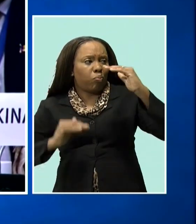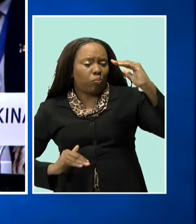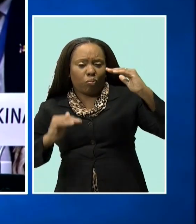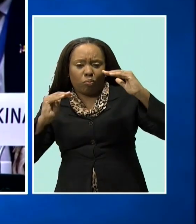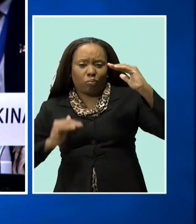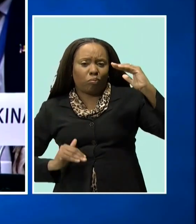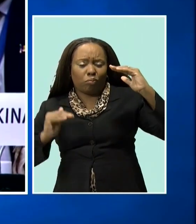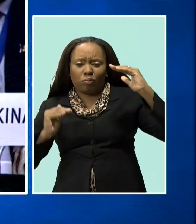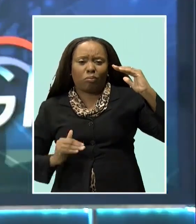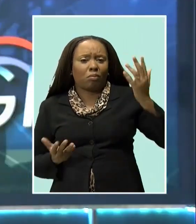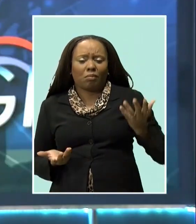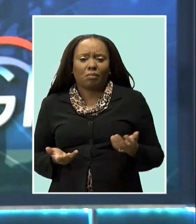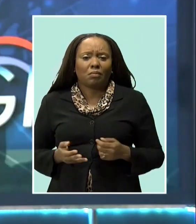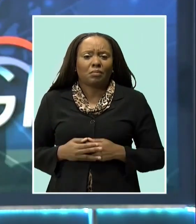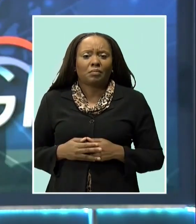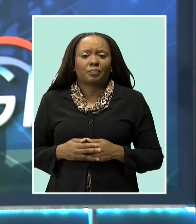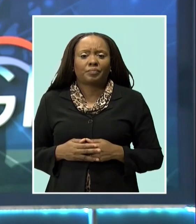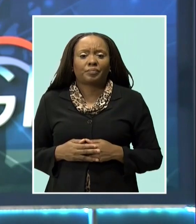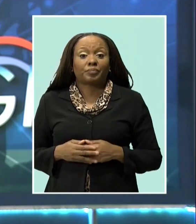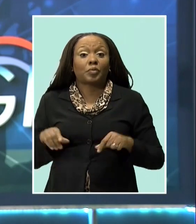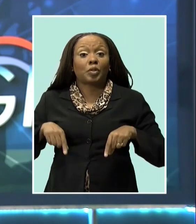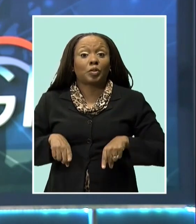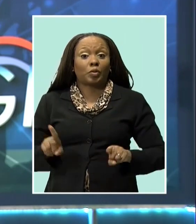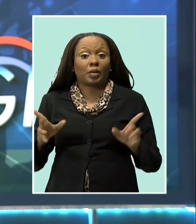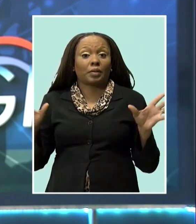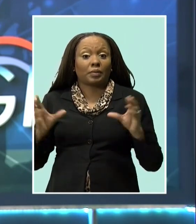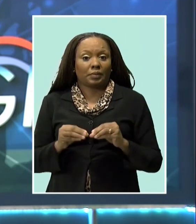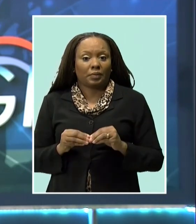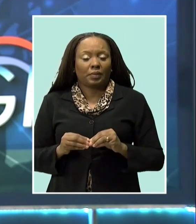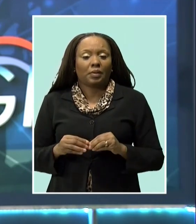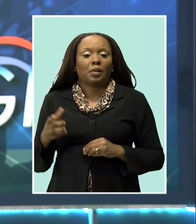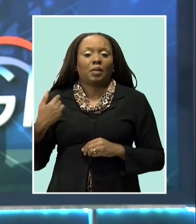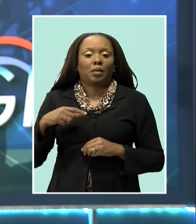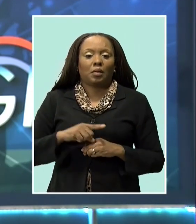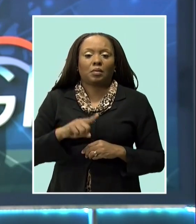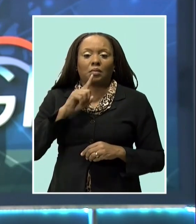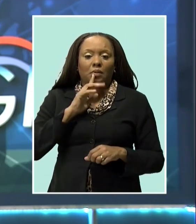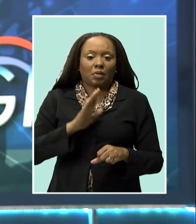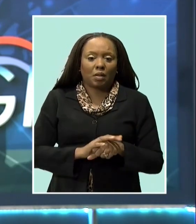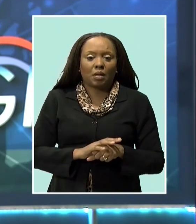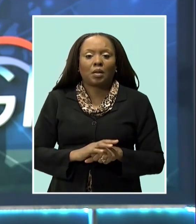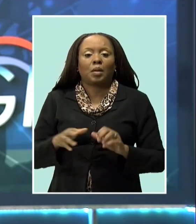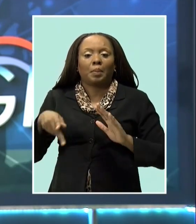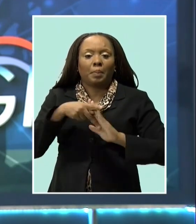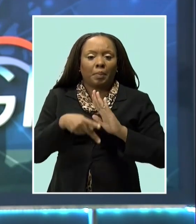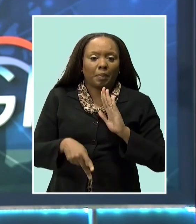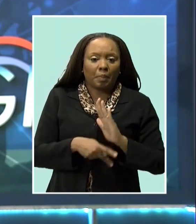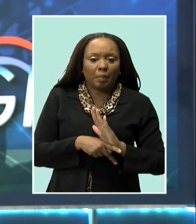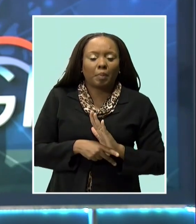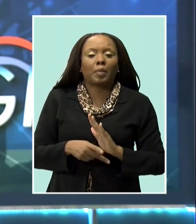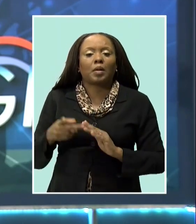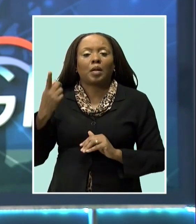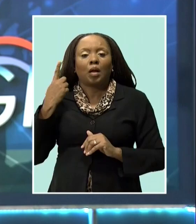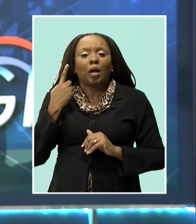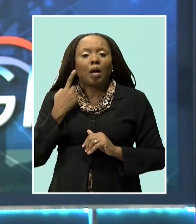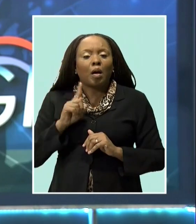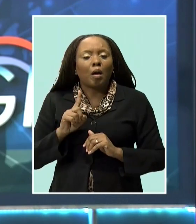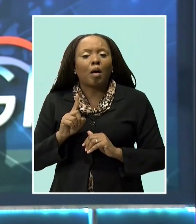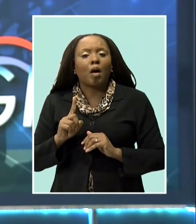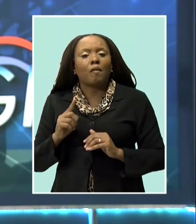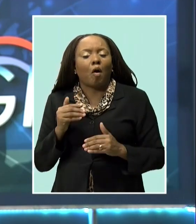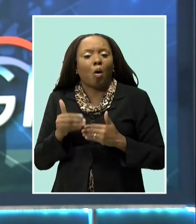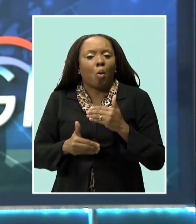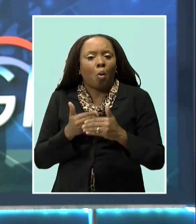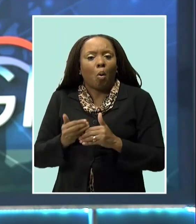to be exacerbated. During the event, Barbados recommitted itself to the ideals and principles of the non-aligned